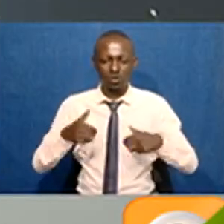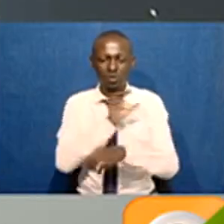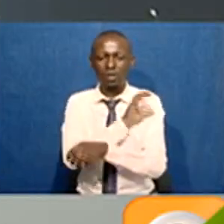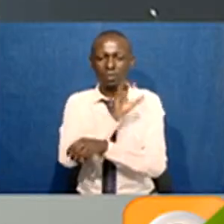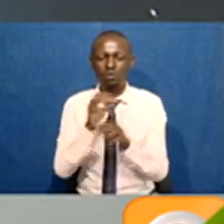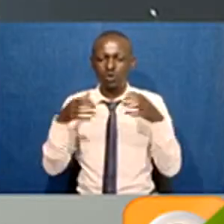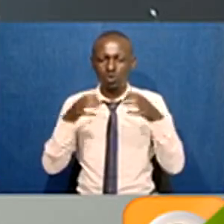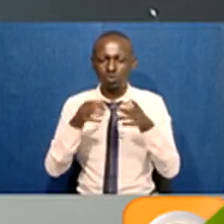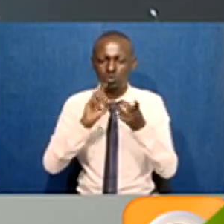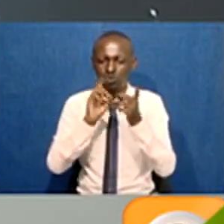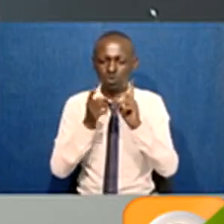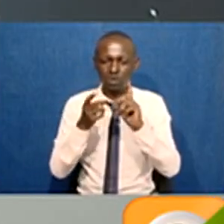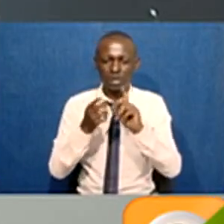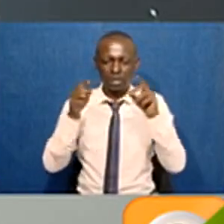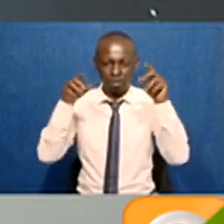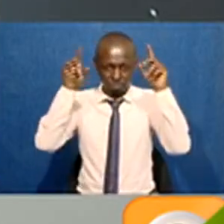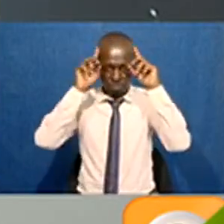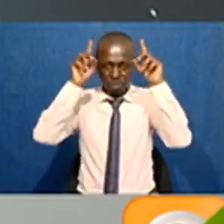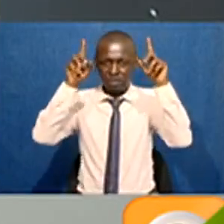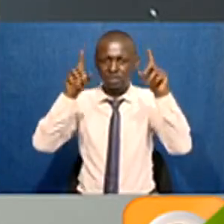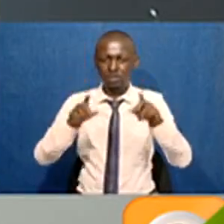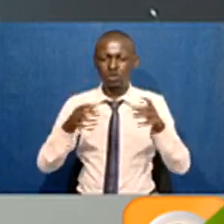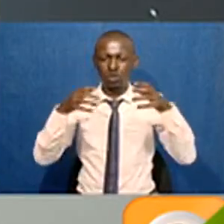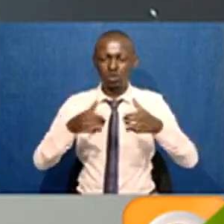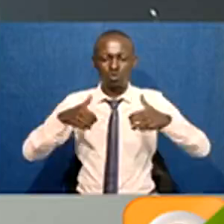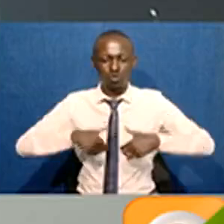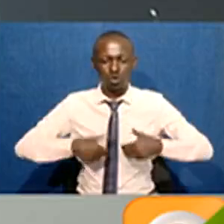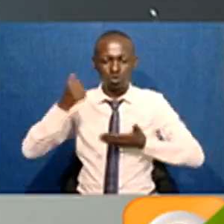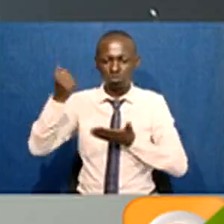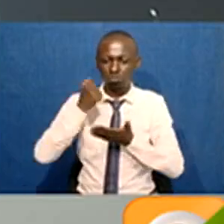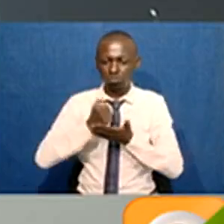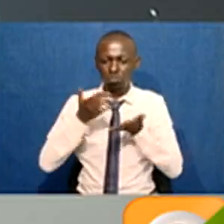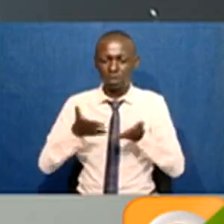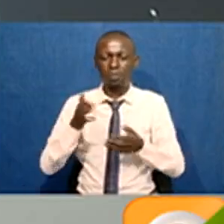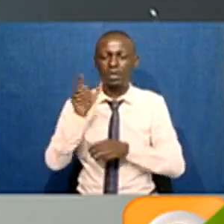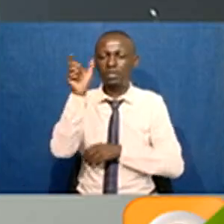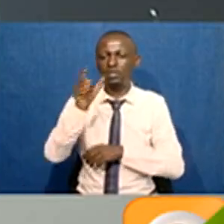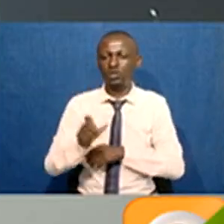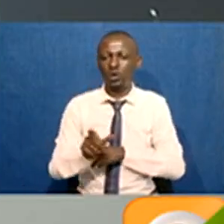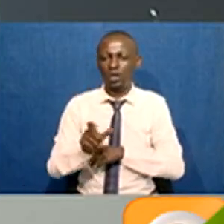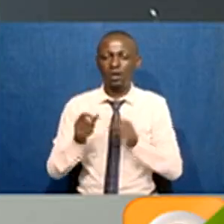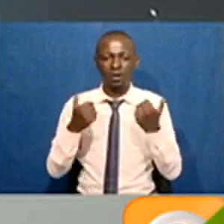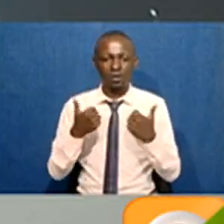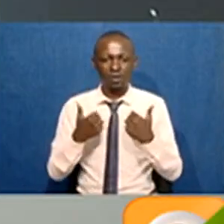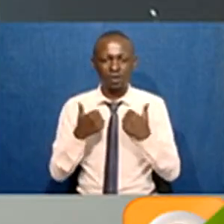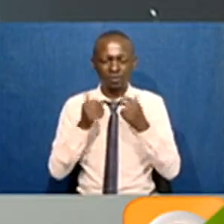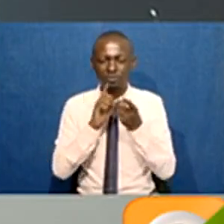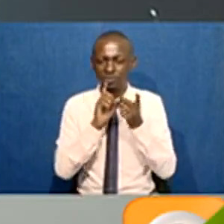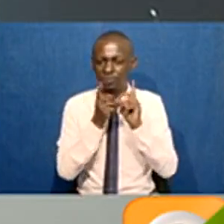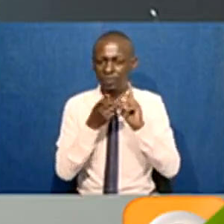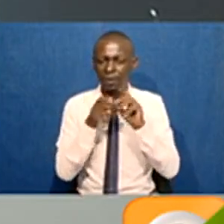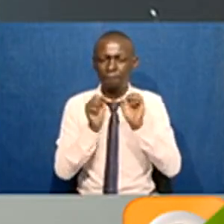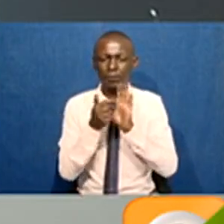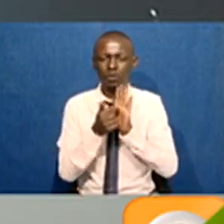advance data-driven decision-making on youth employment on the continent. The platform, which aggregates data, is set